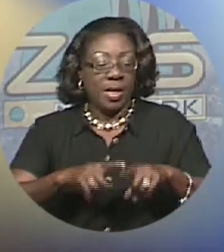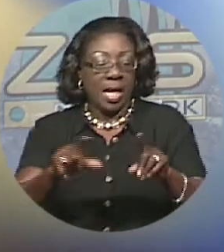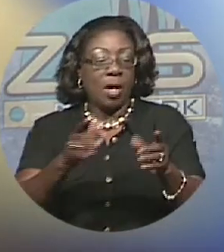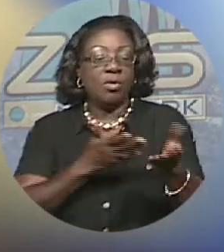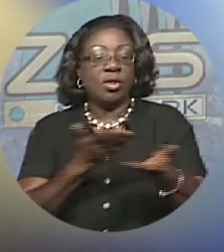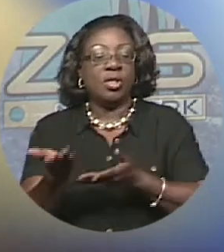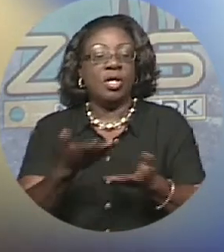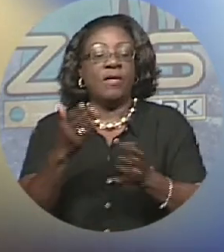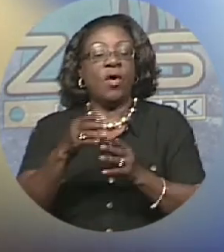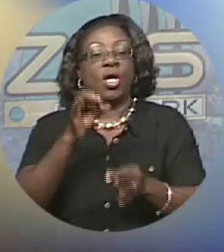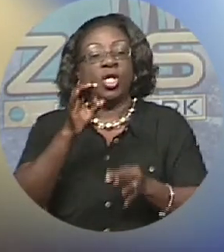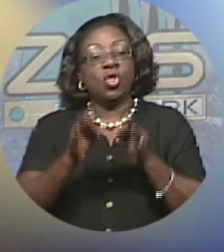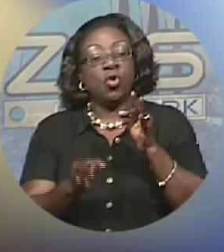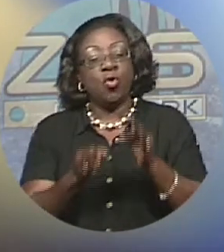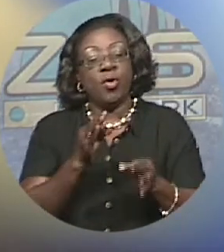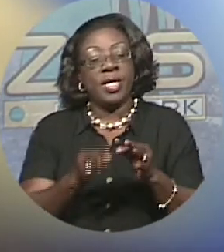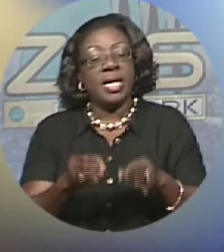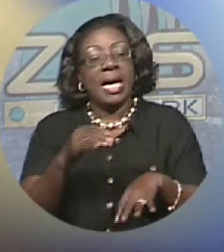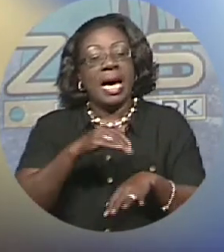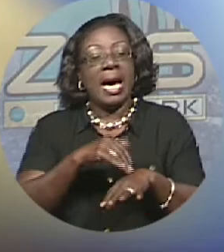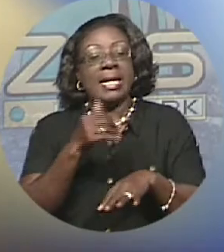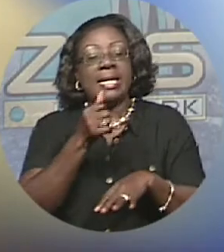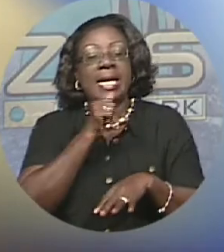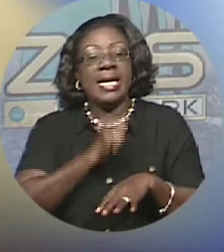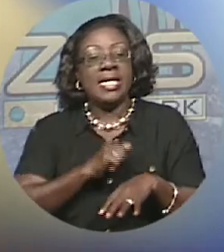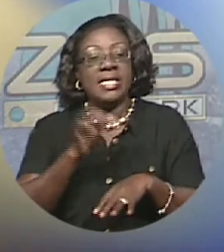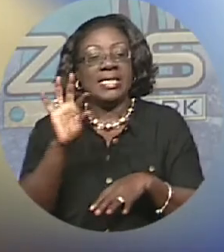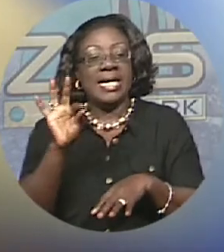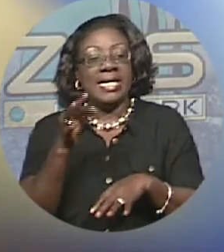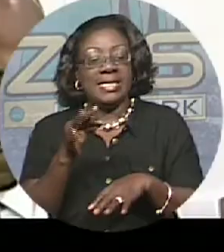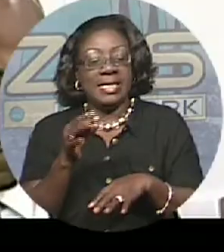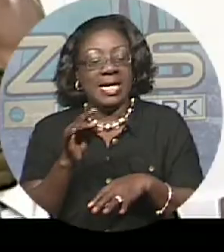jury and afforded the chance to exercise their maturity.